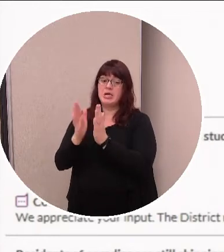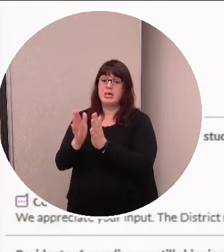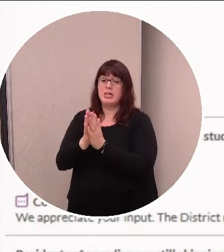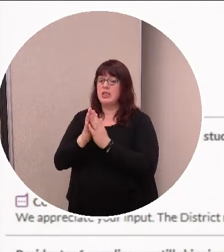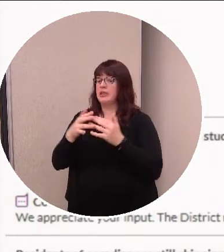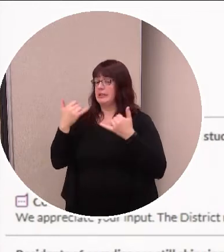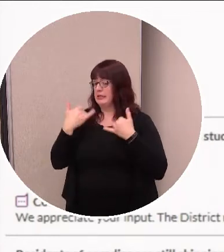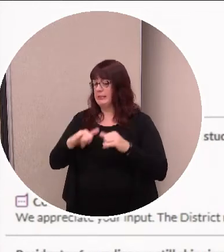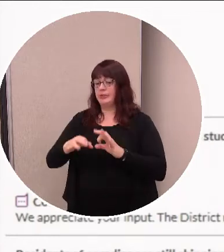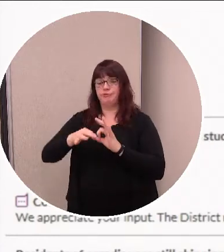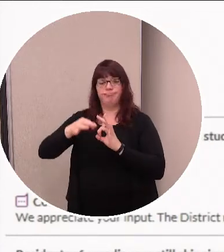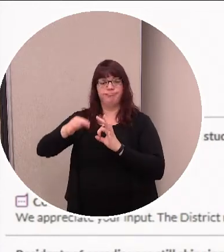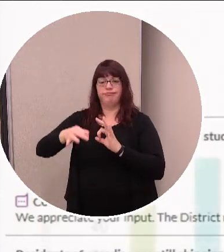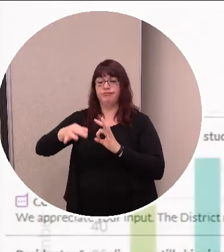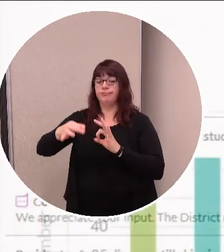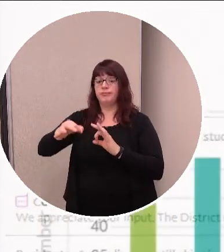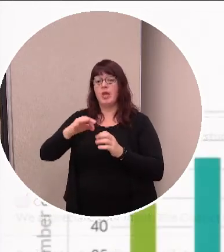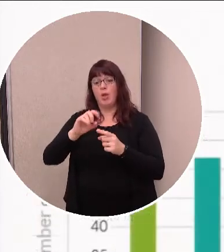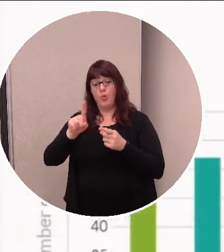indefinitely.